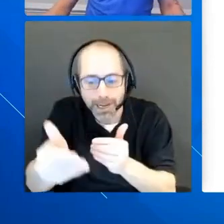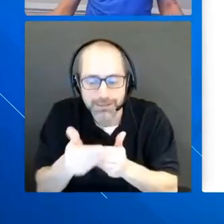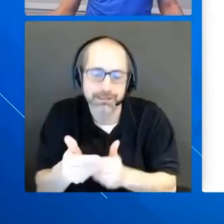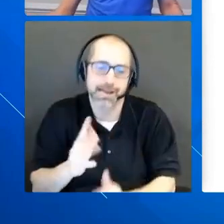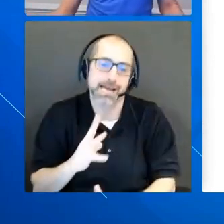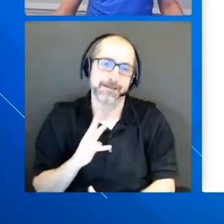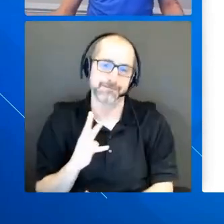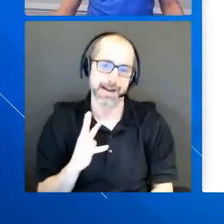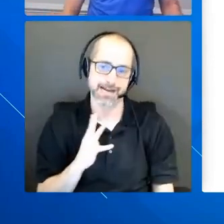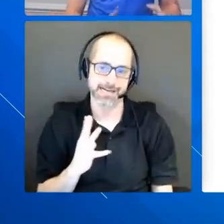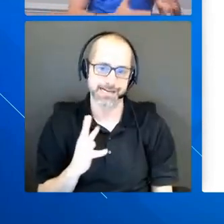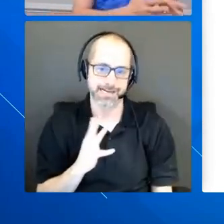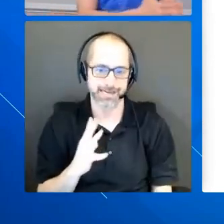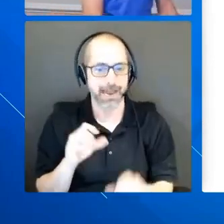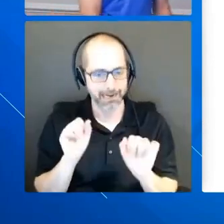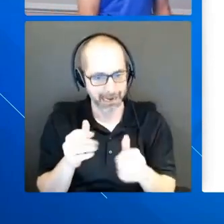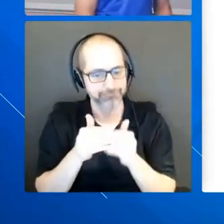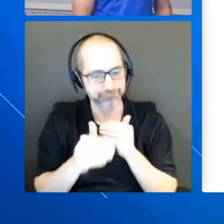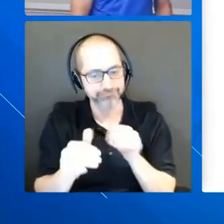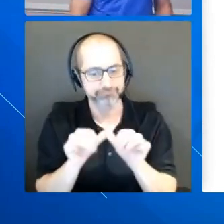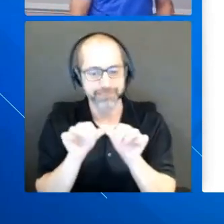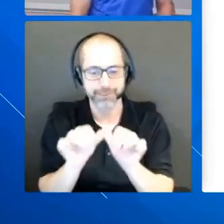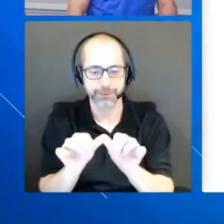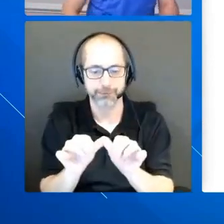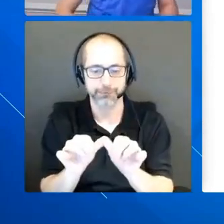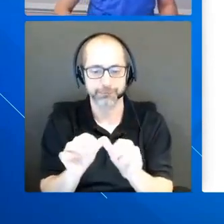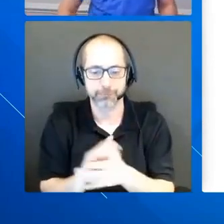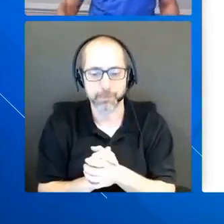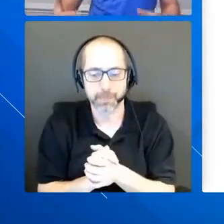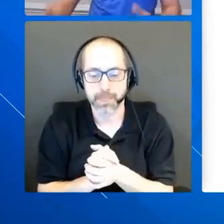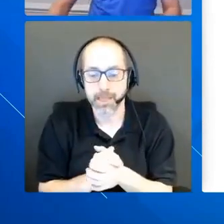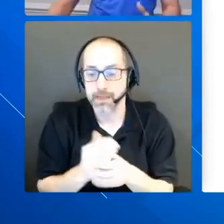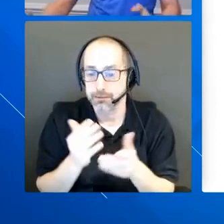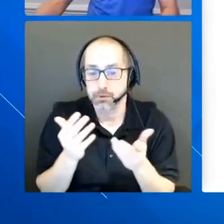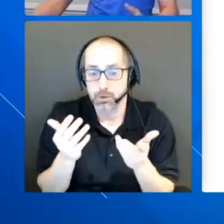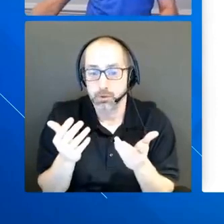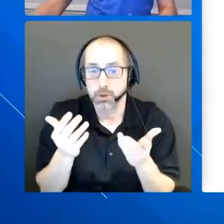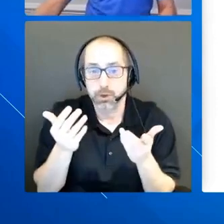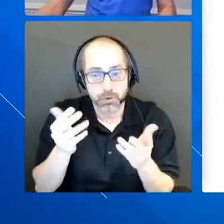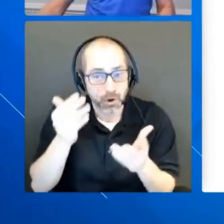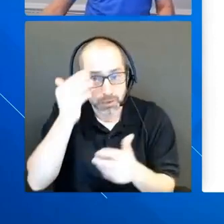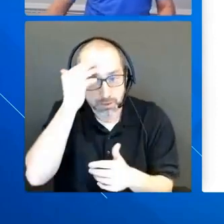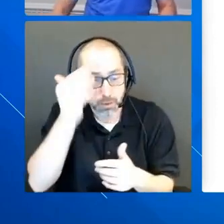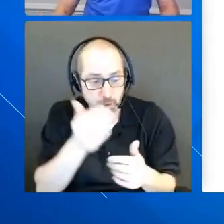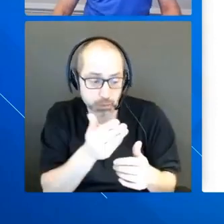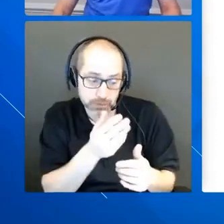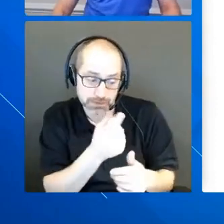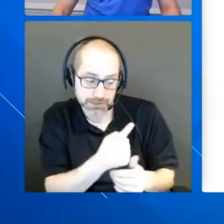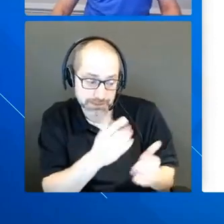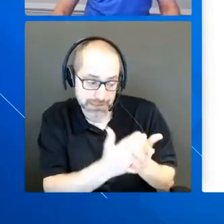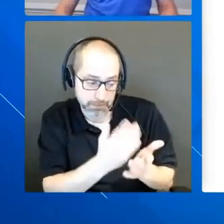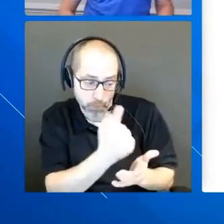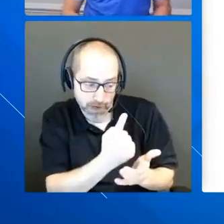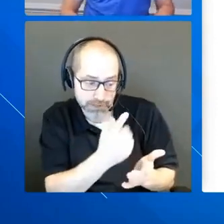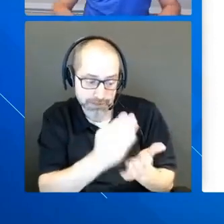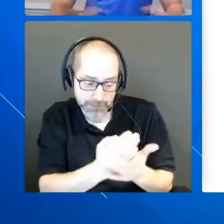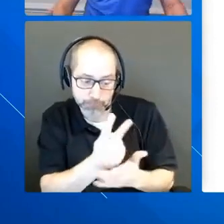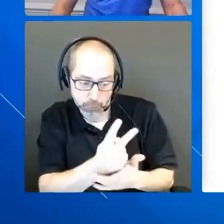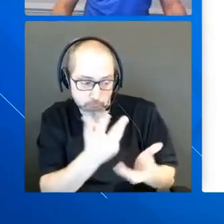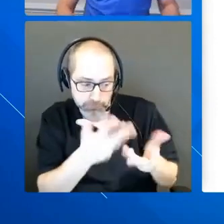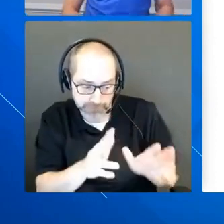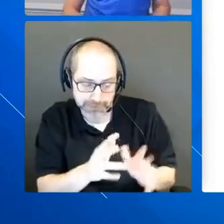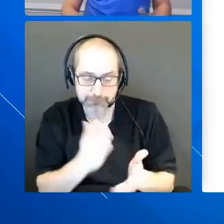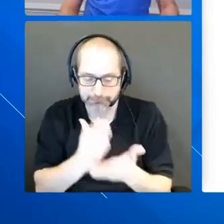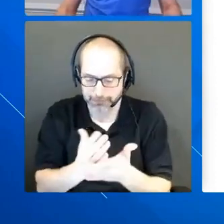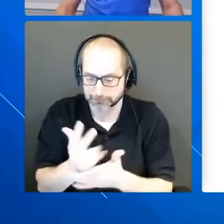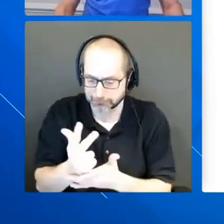You're halfway through. You've made it through steps 1 and 2. You have enough in you to make it through steps 3 and 4 without needing a rest. I love